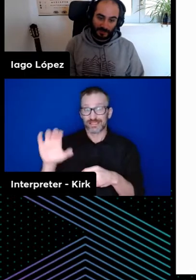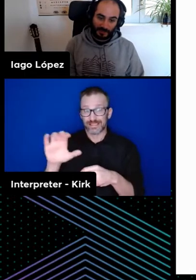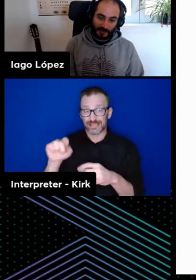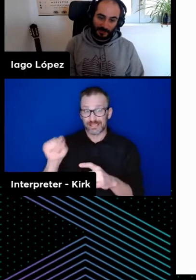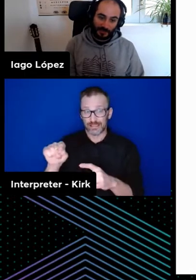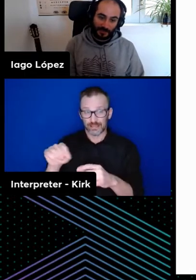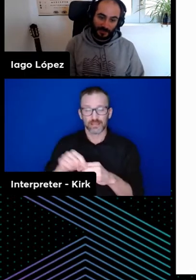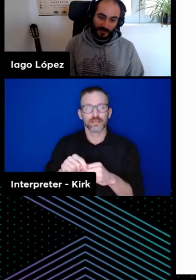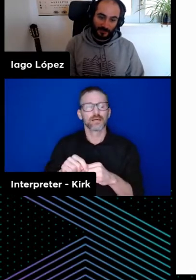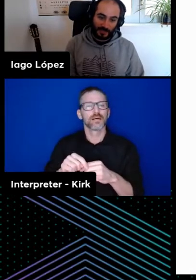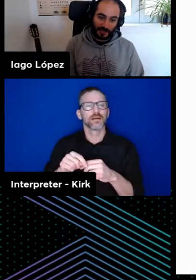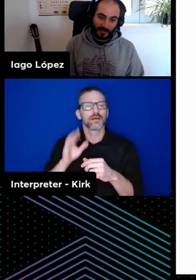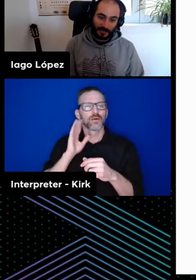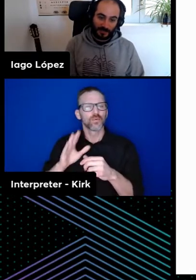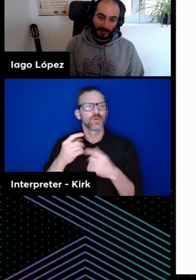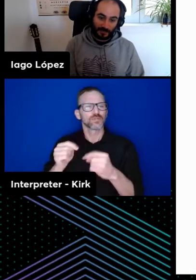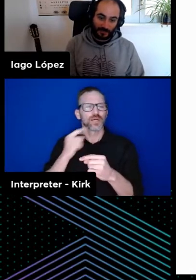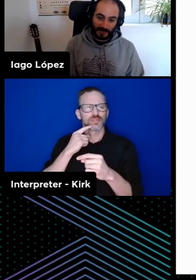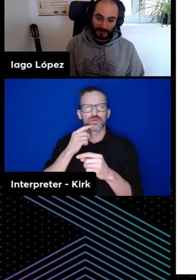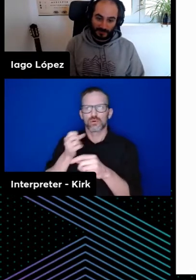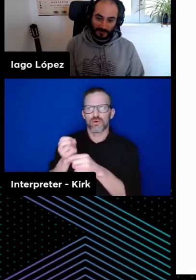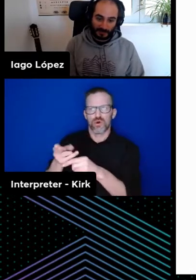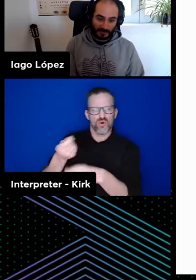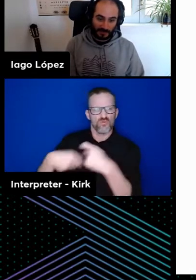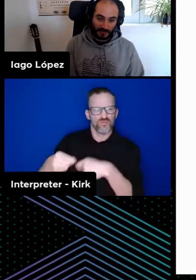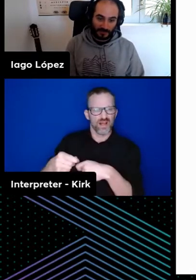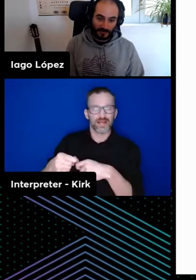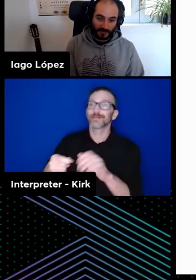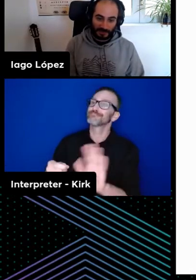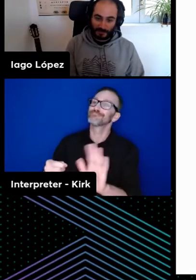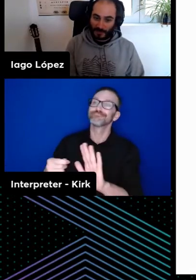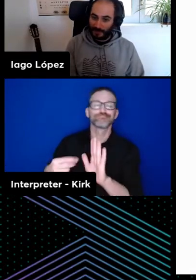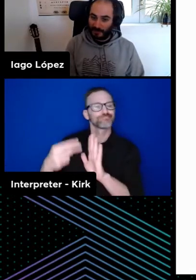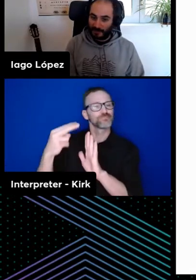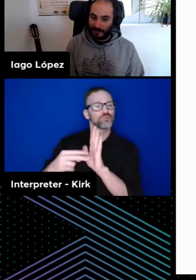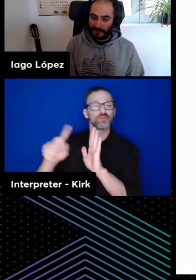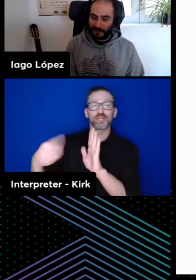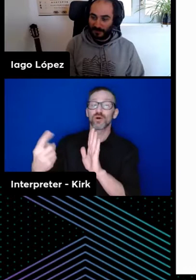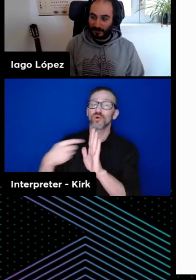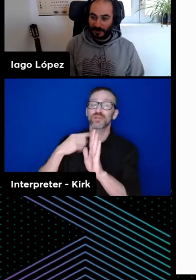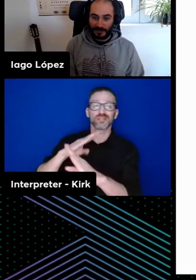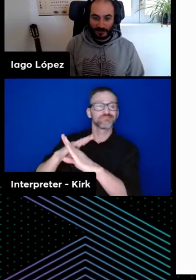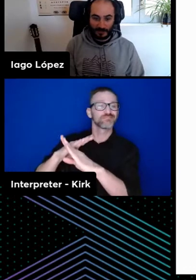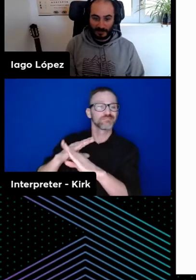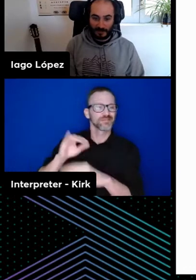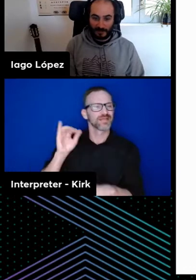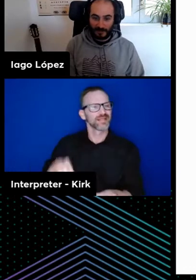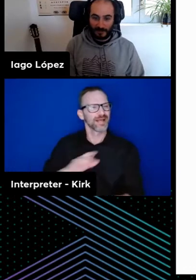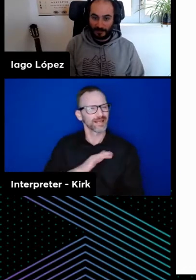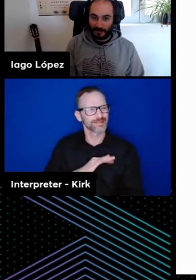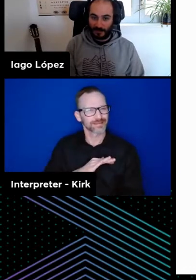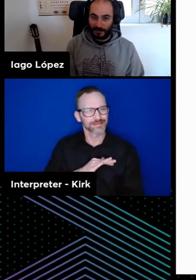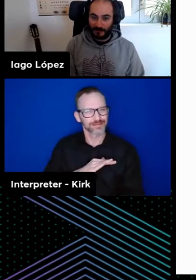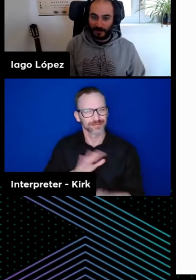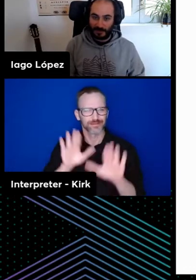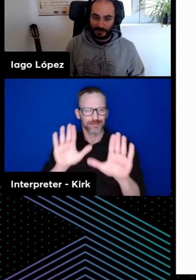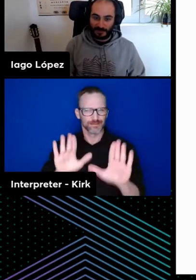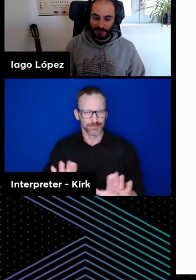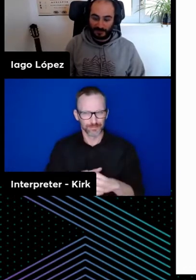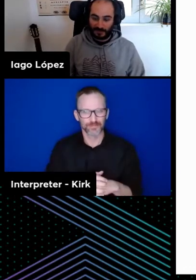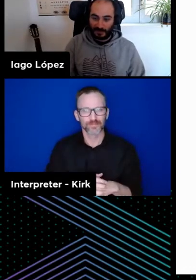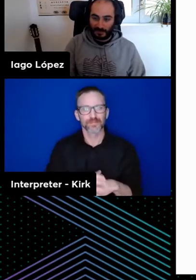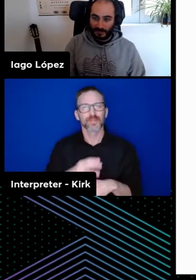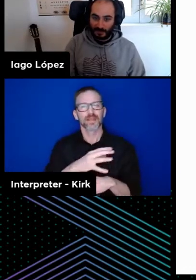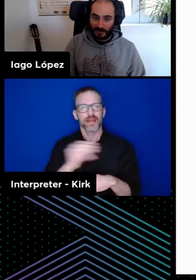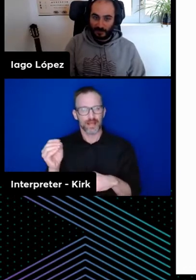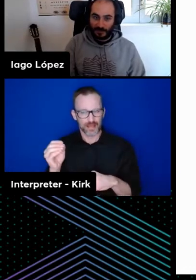to override it, and it's a read-only file system. So yeah, I think this is pretty great, and yeah, it mitigates